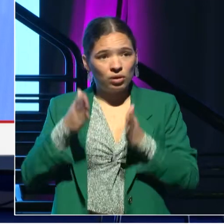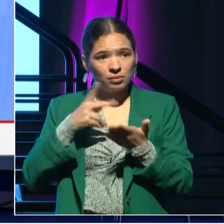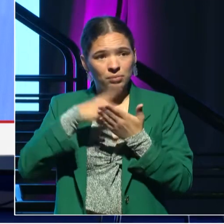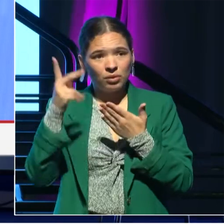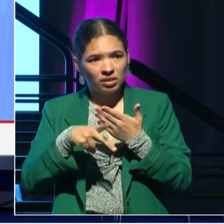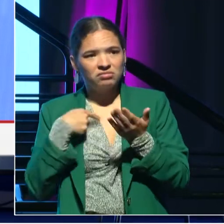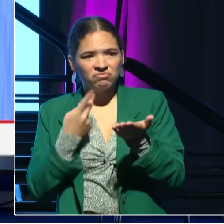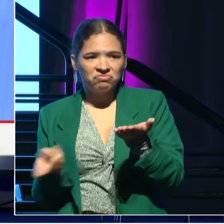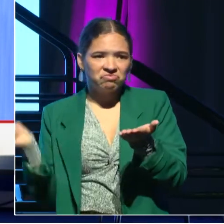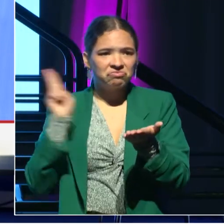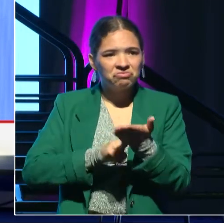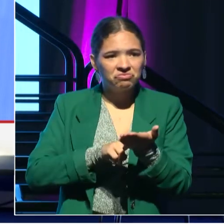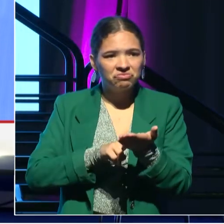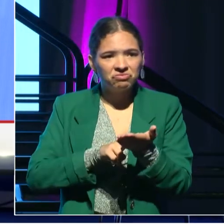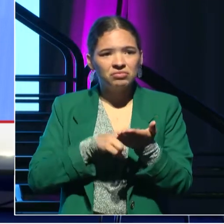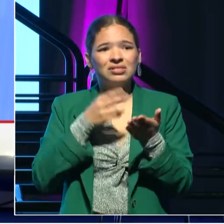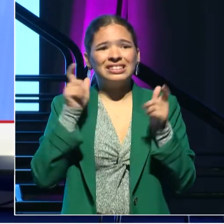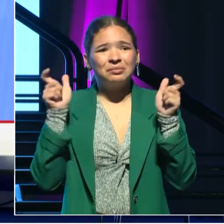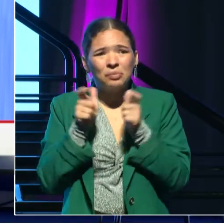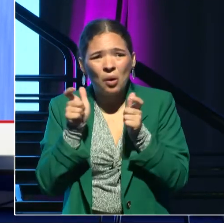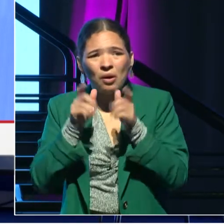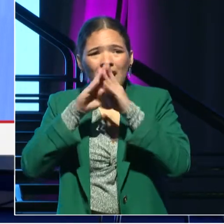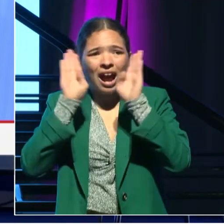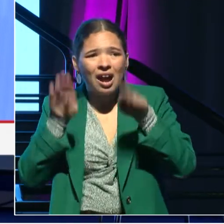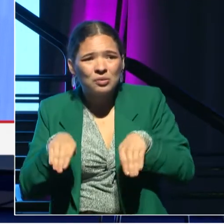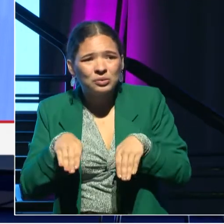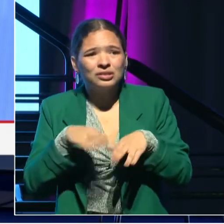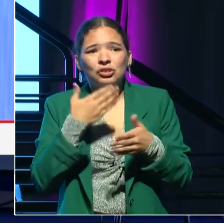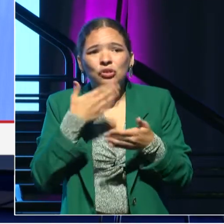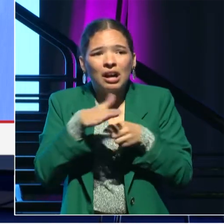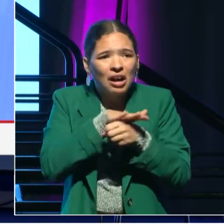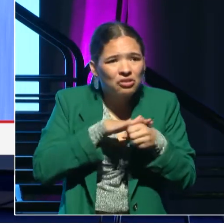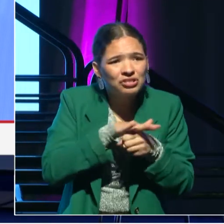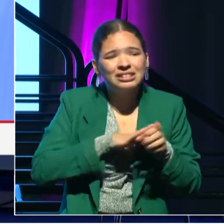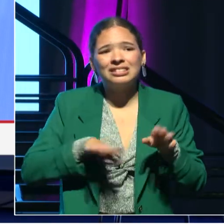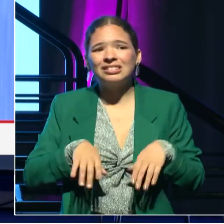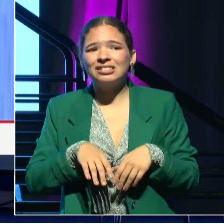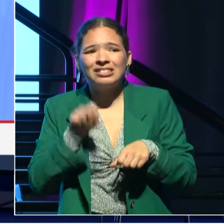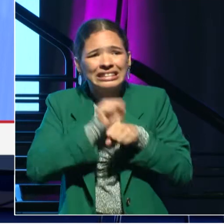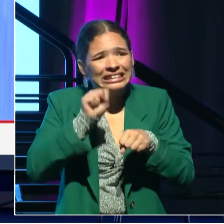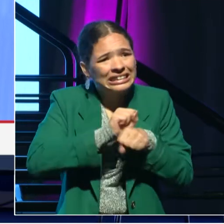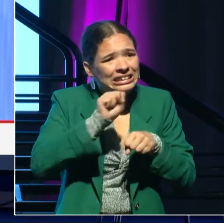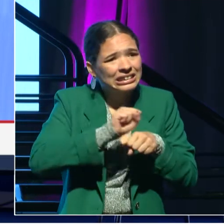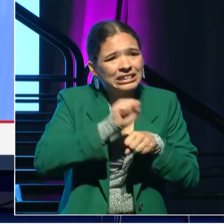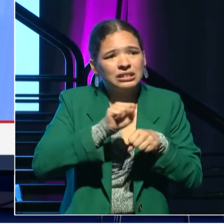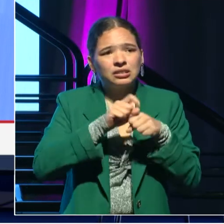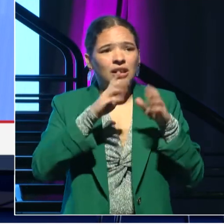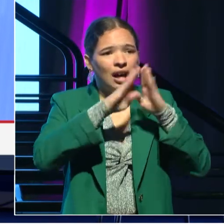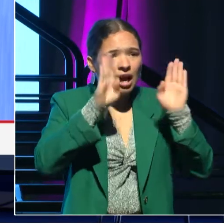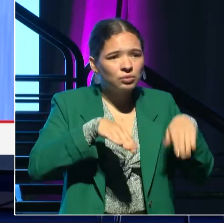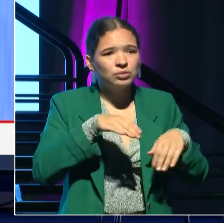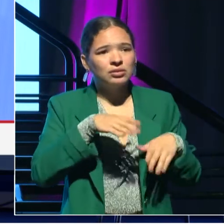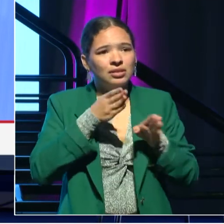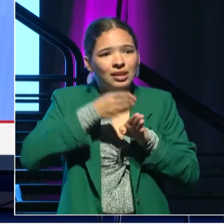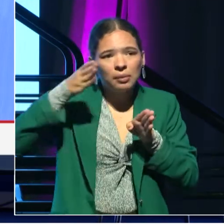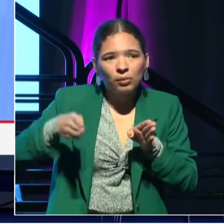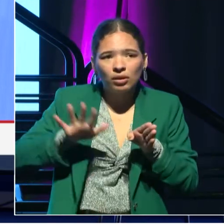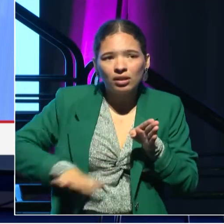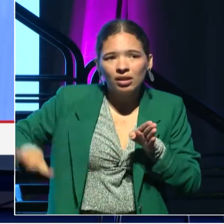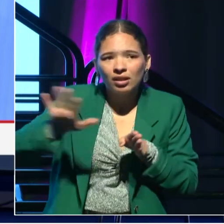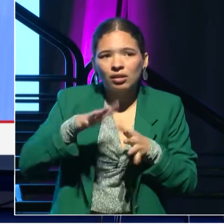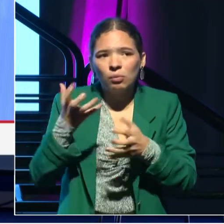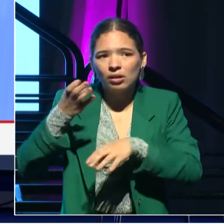in a good neighborhood. I worked my tail off with my neighbors to make it a great neighborhood.